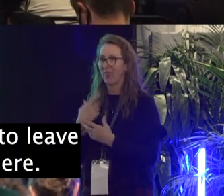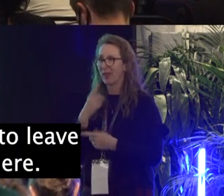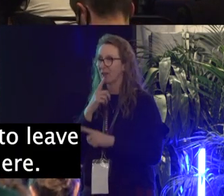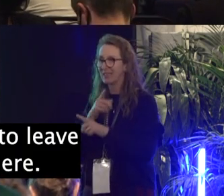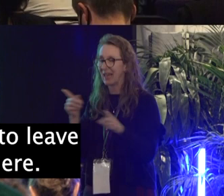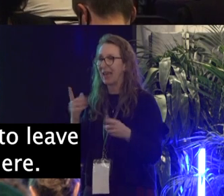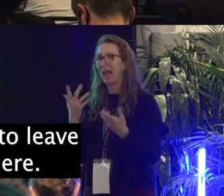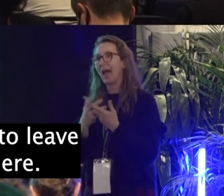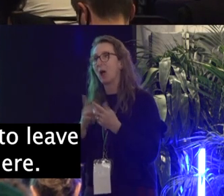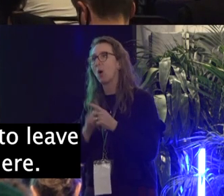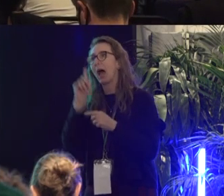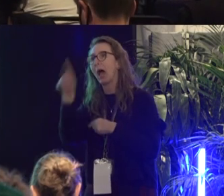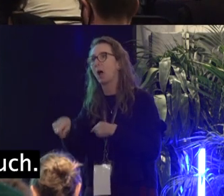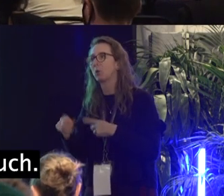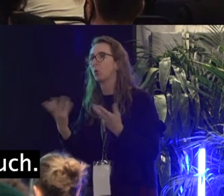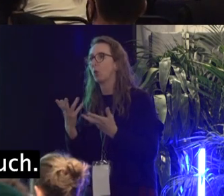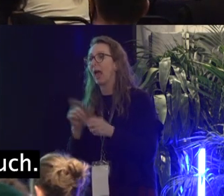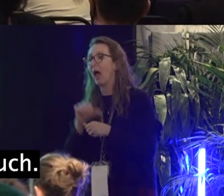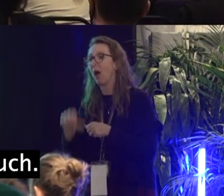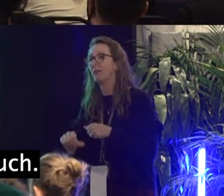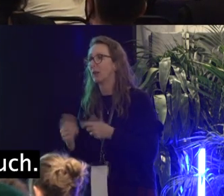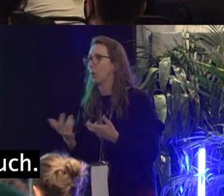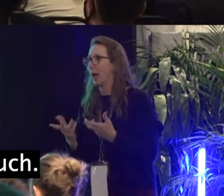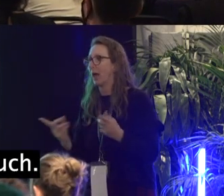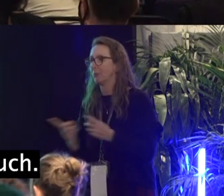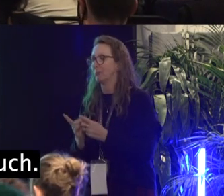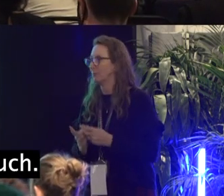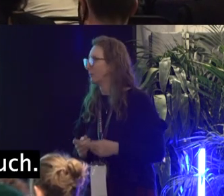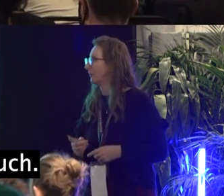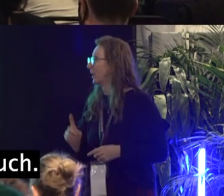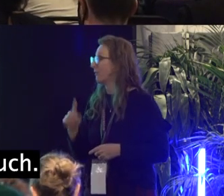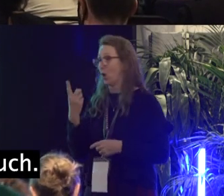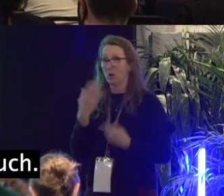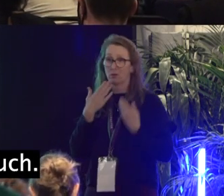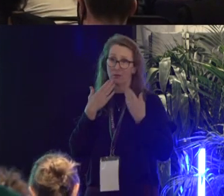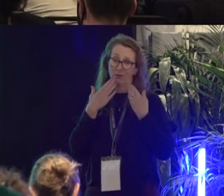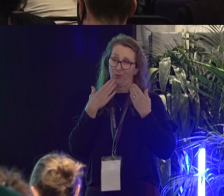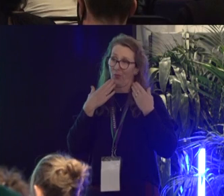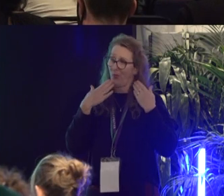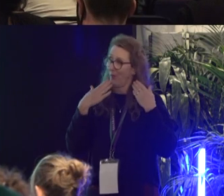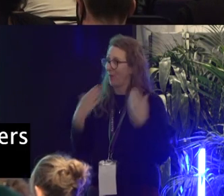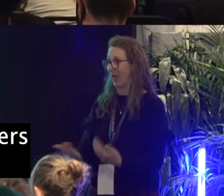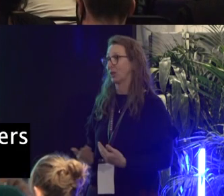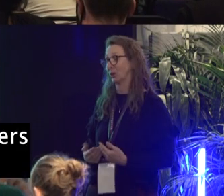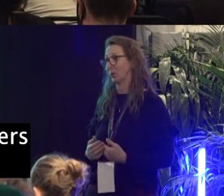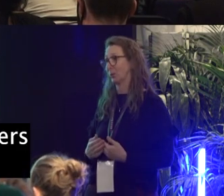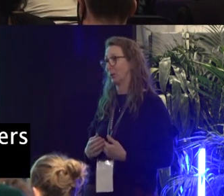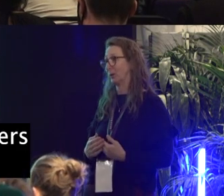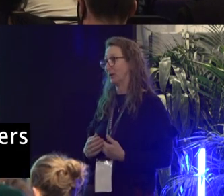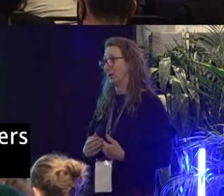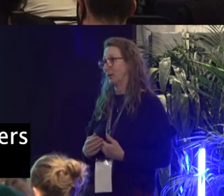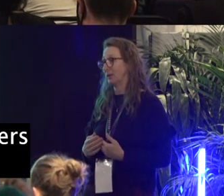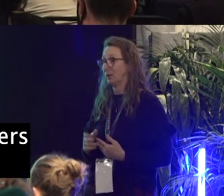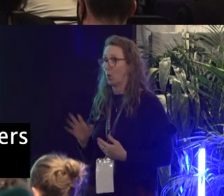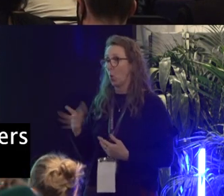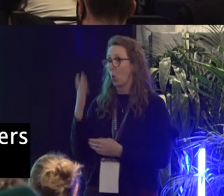go after here. So firstly, just thank you so much. Thank you to all